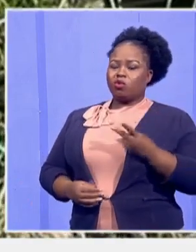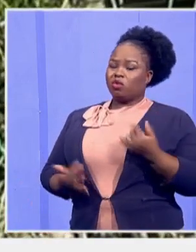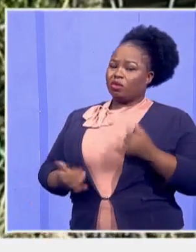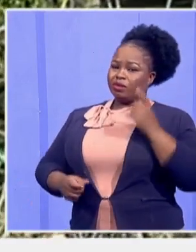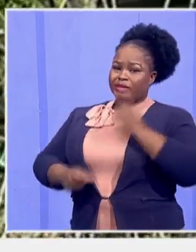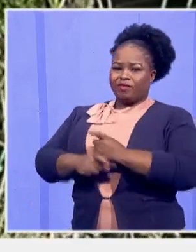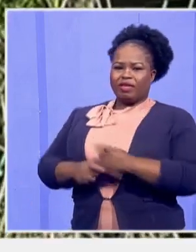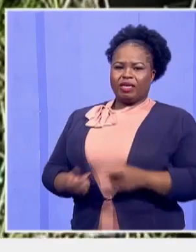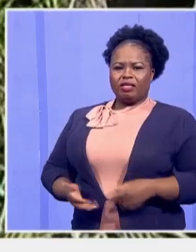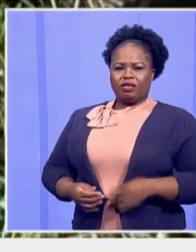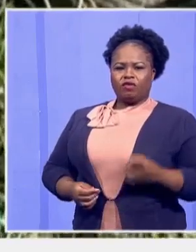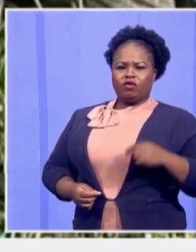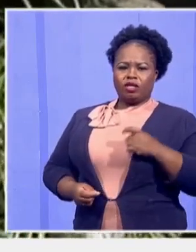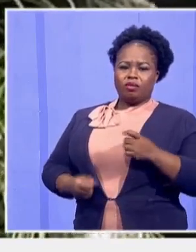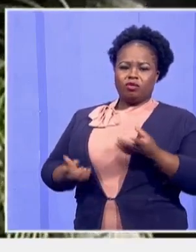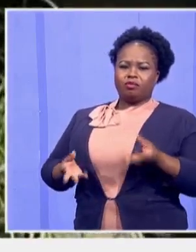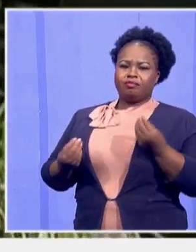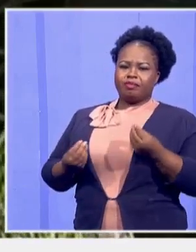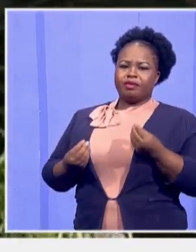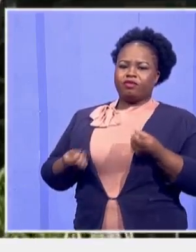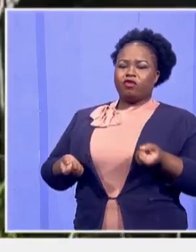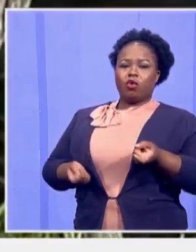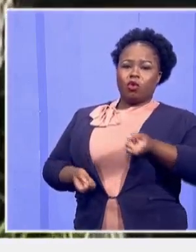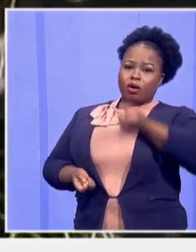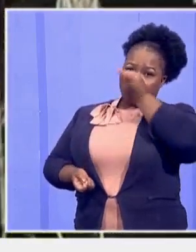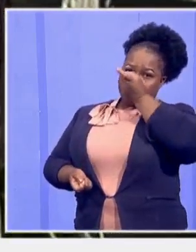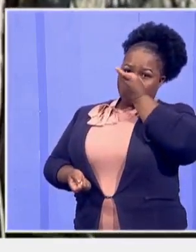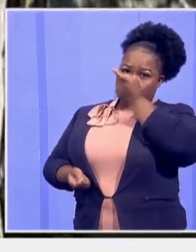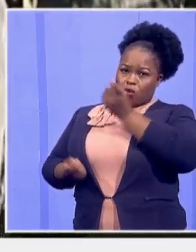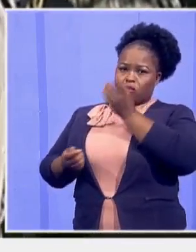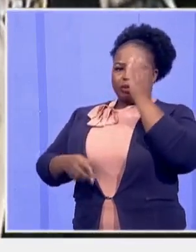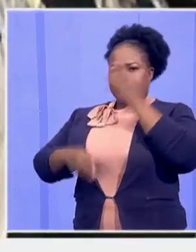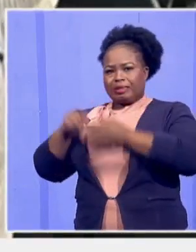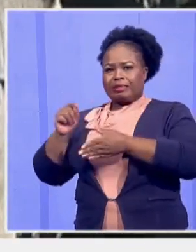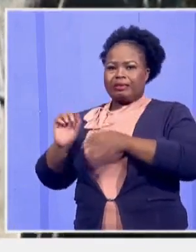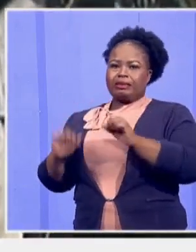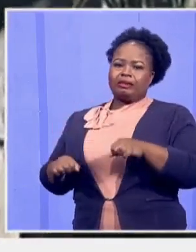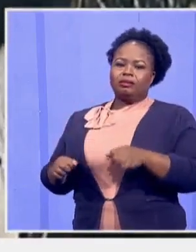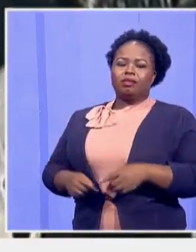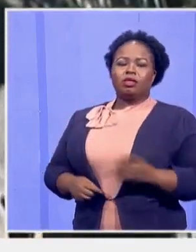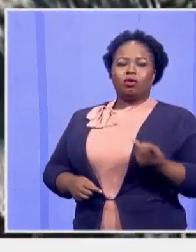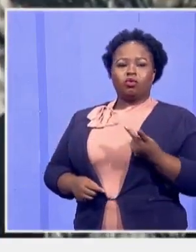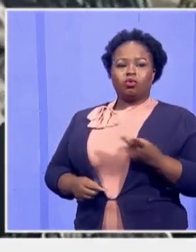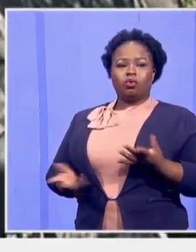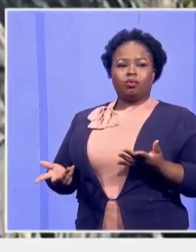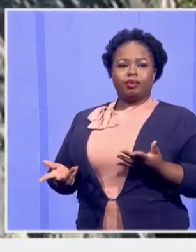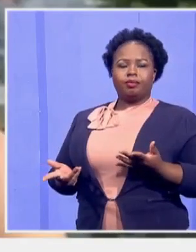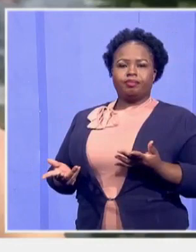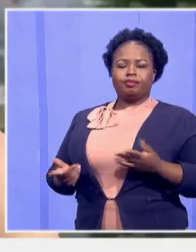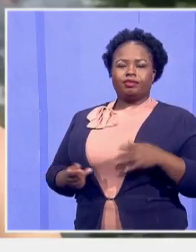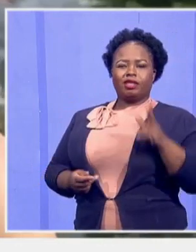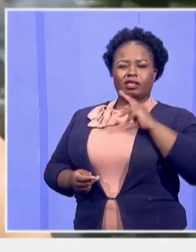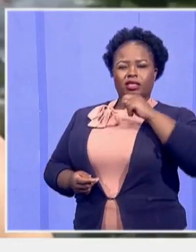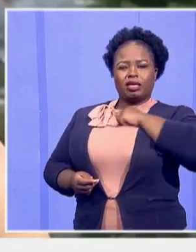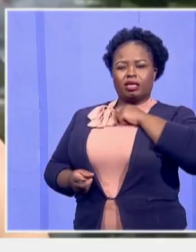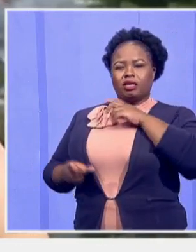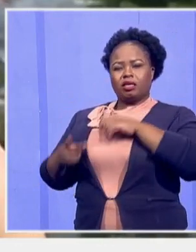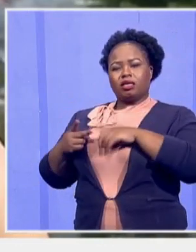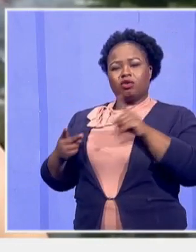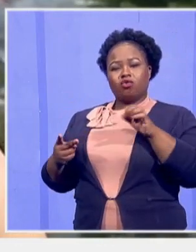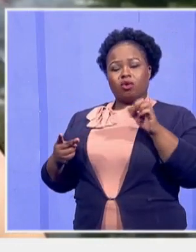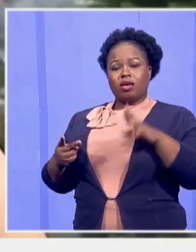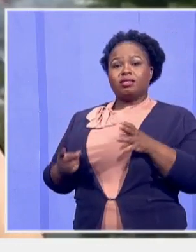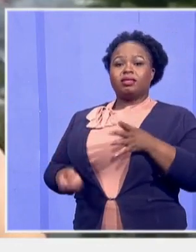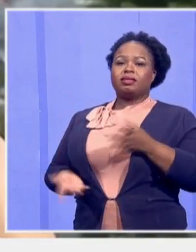for them to get the rhino horns out. But as the Kruger and the KwaZulu-Natal numbers of rhinos